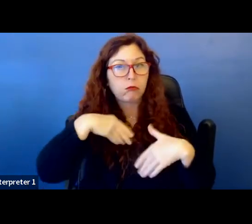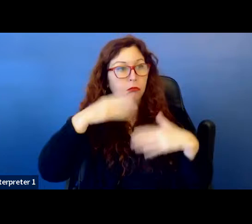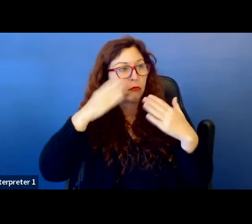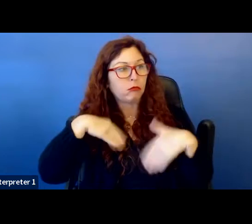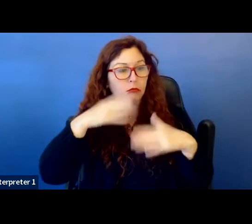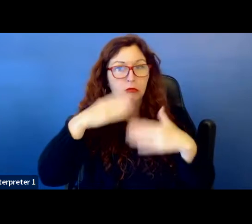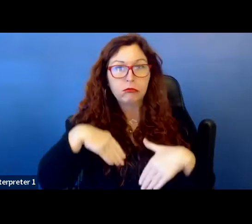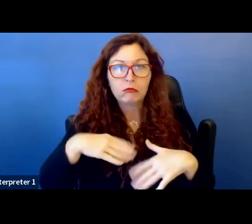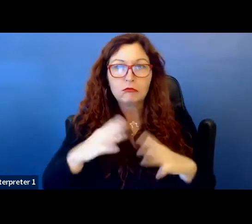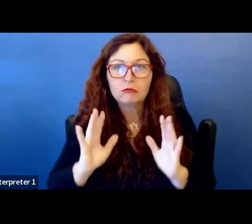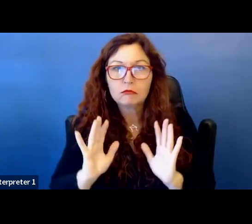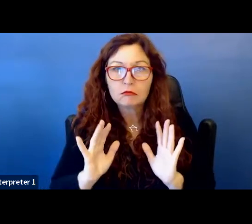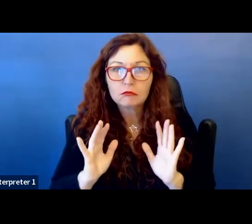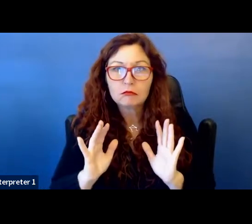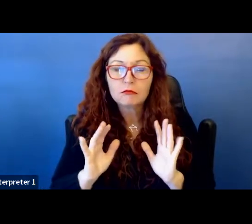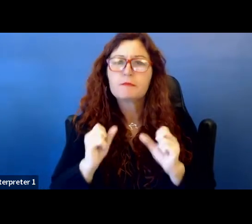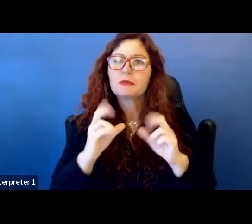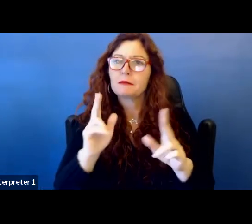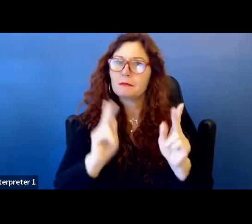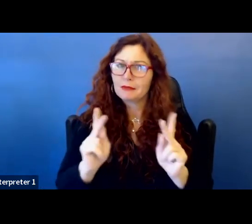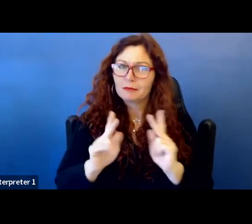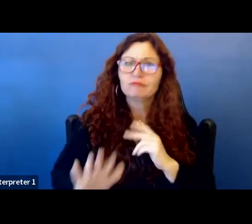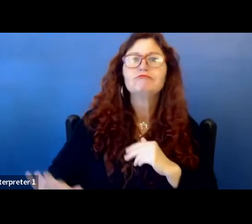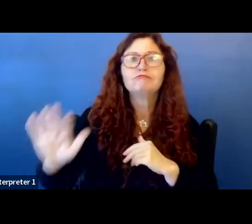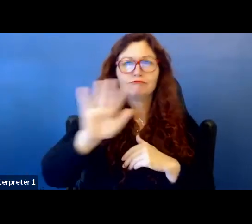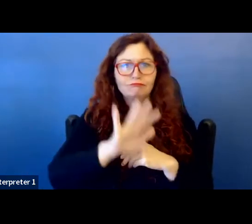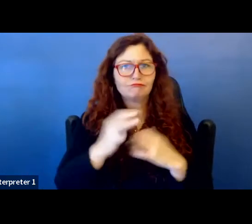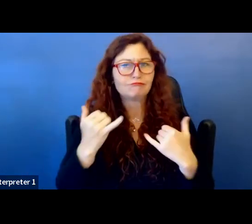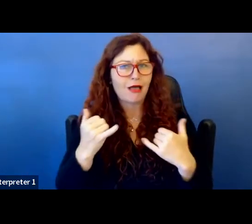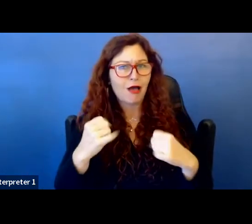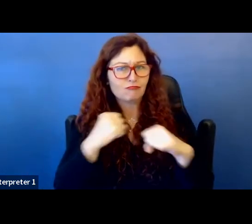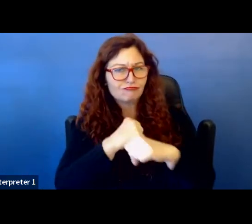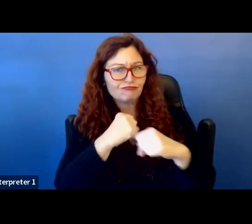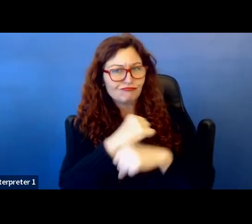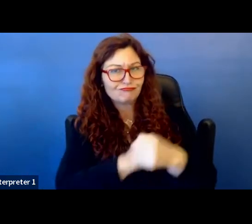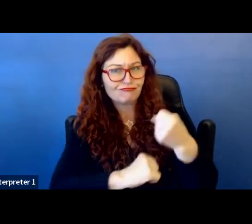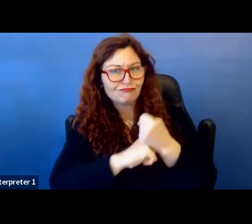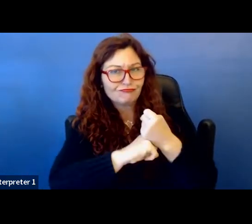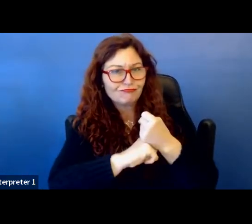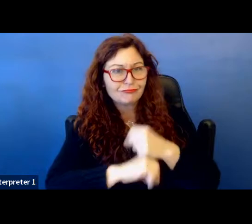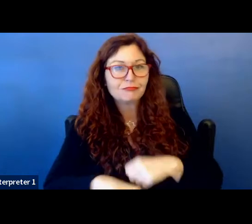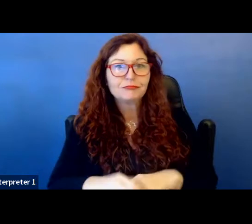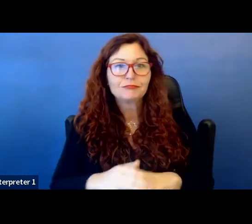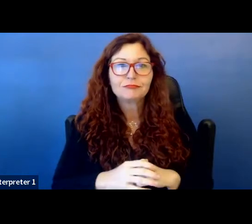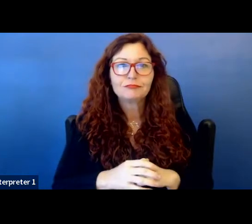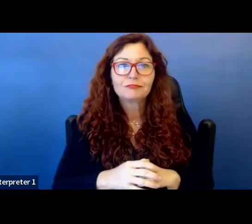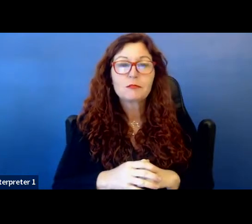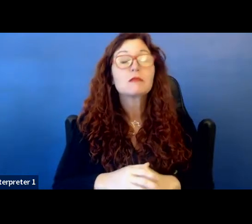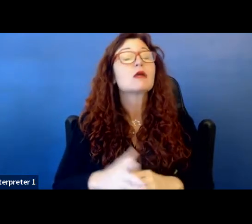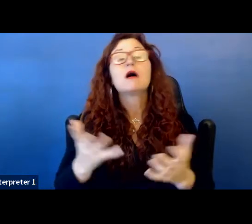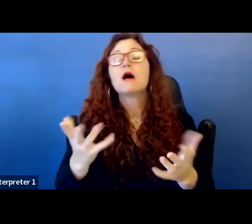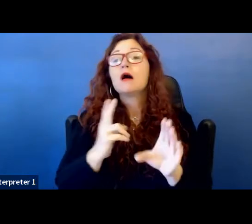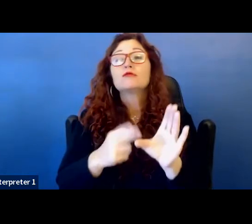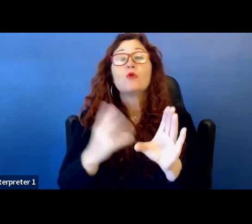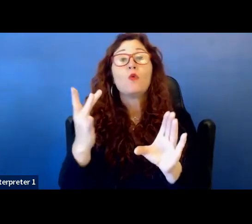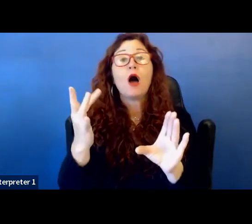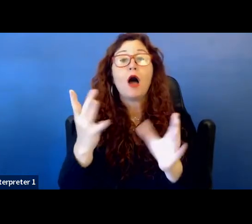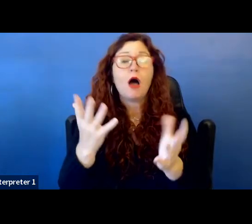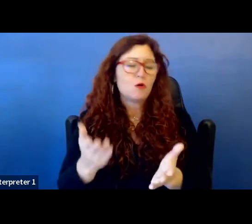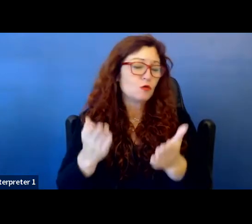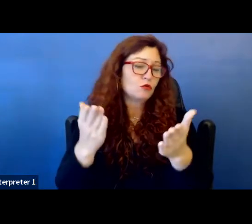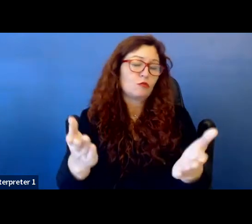30-year hour workers leading the way with that so i just i'm here to offer solutions we can speak on these